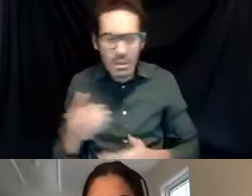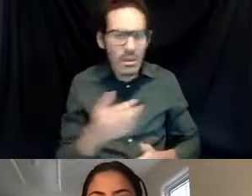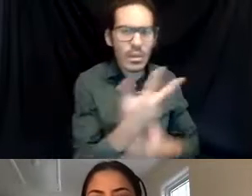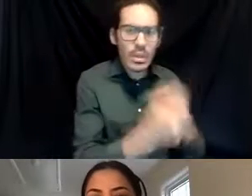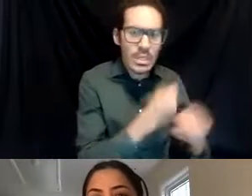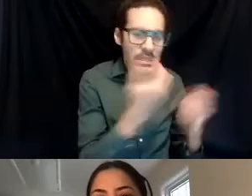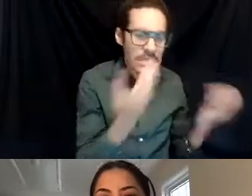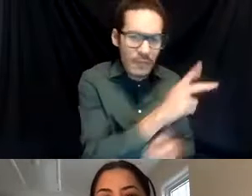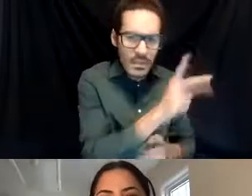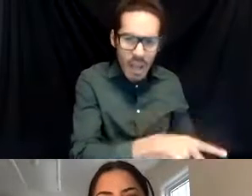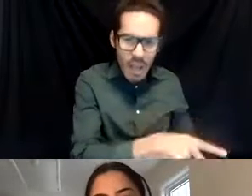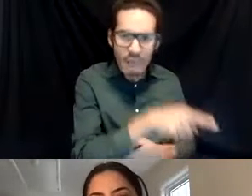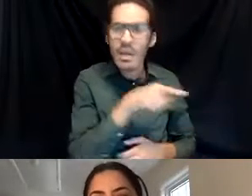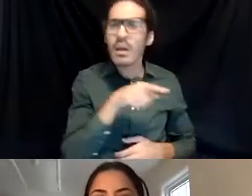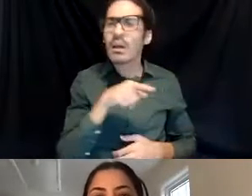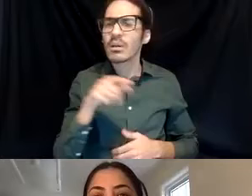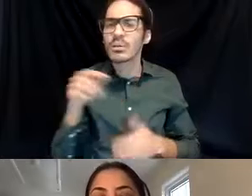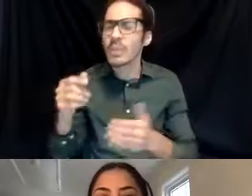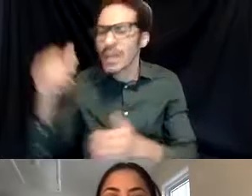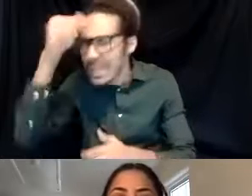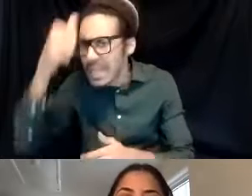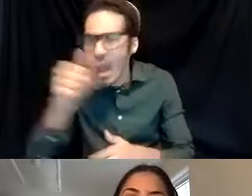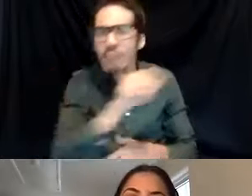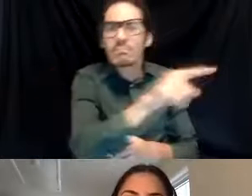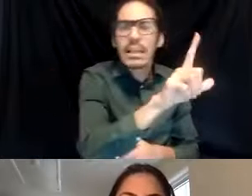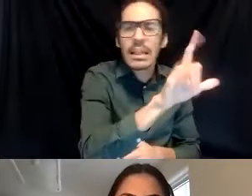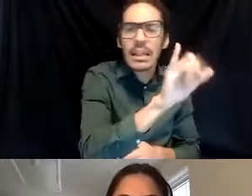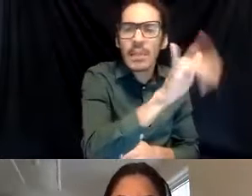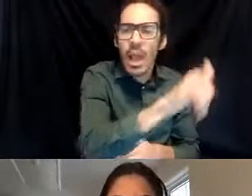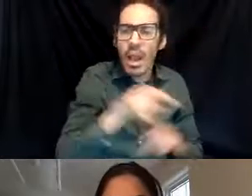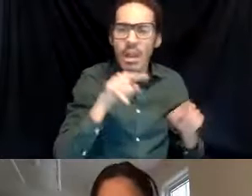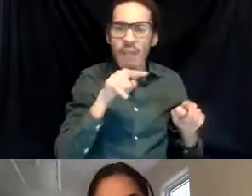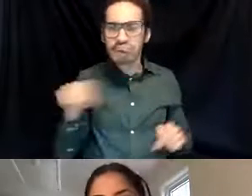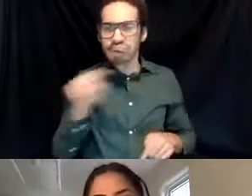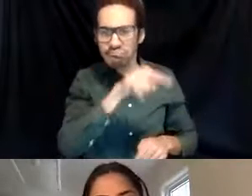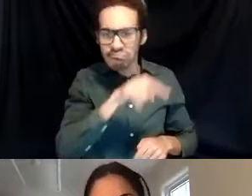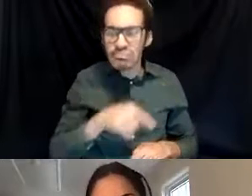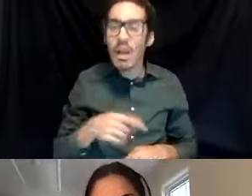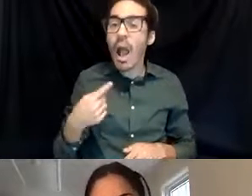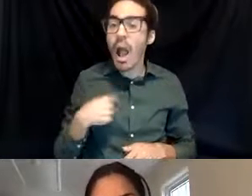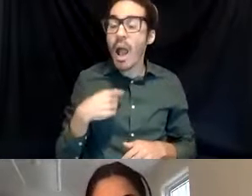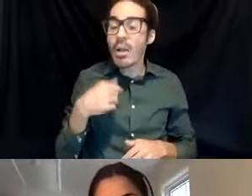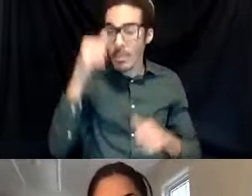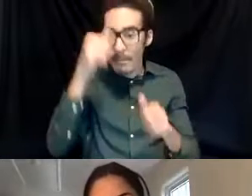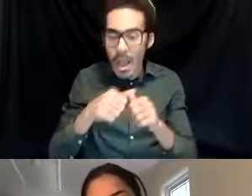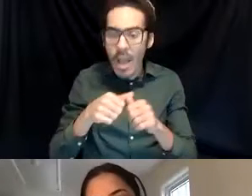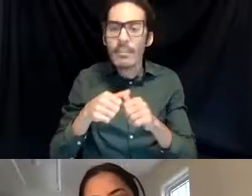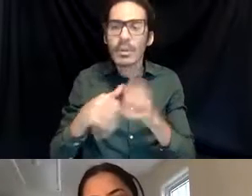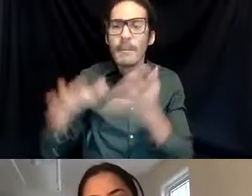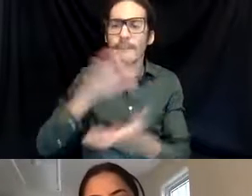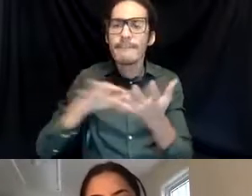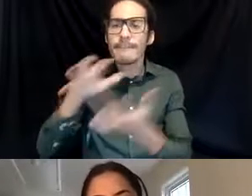in Philadelphia, then New Delhi, and then Libya. So what I recall is always sometimes a mix of